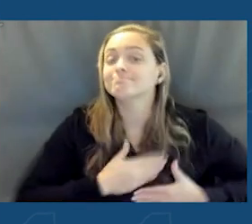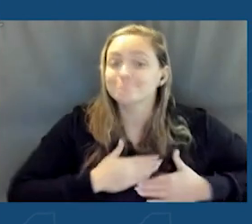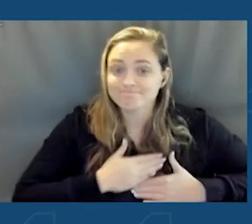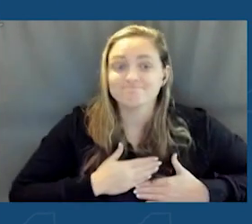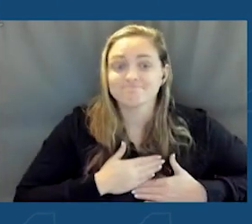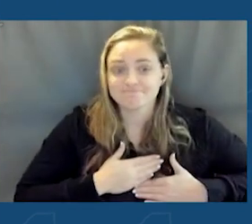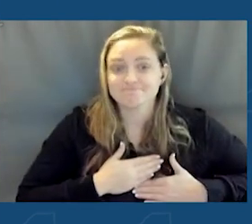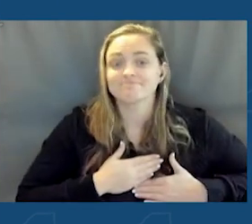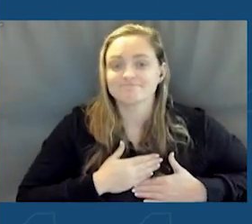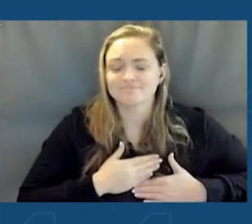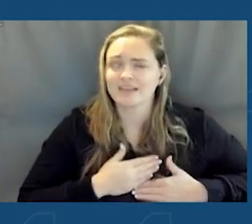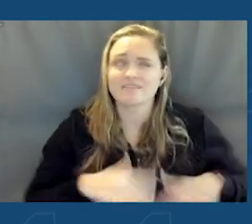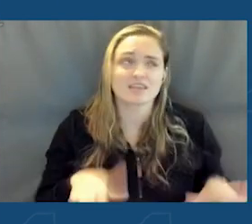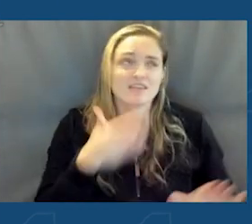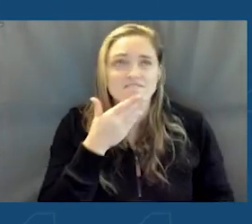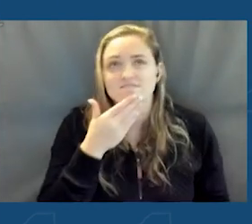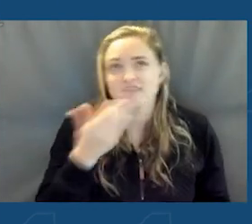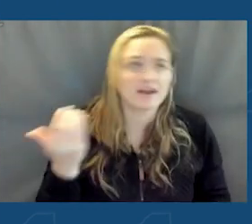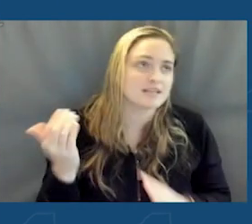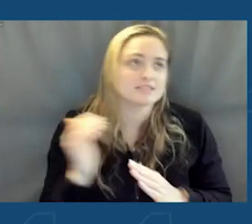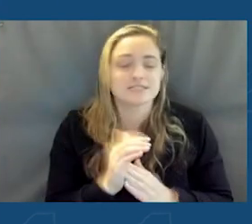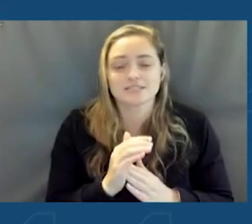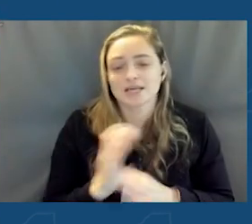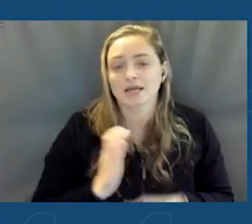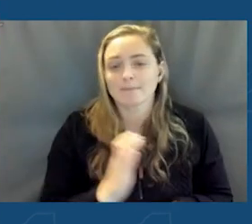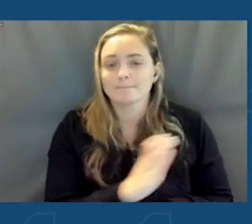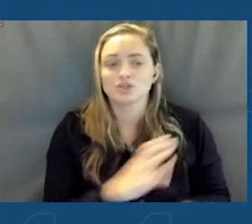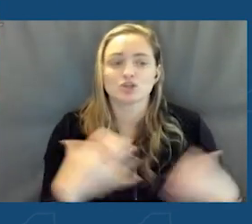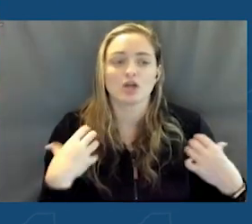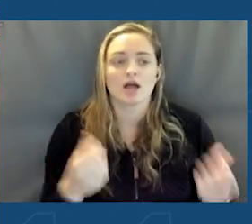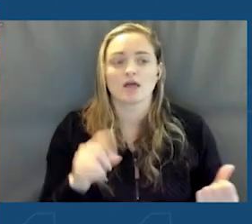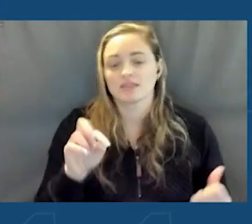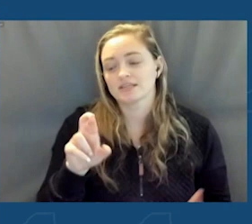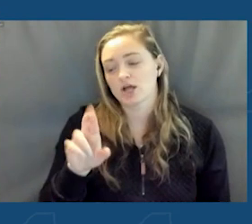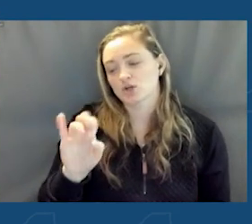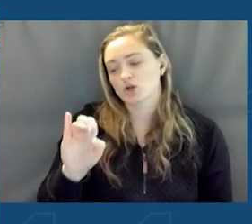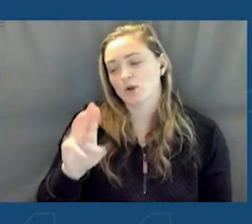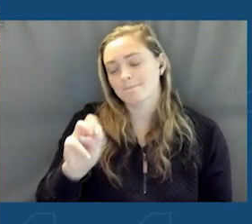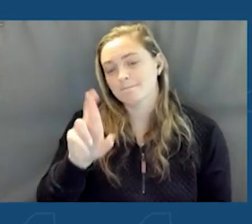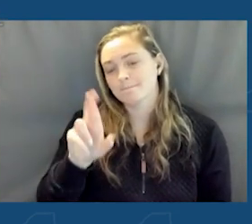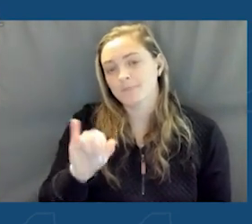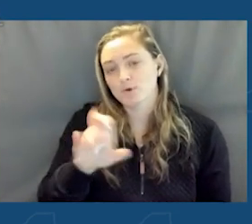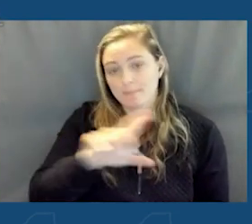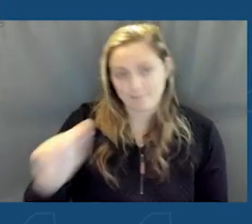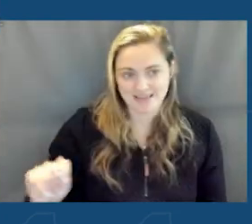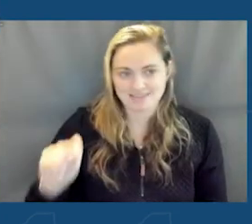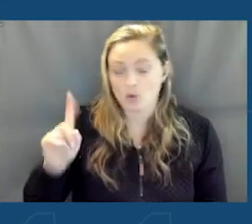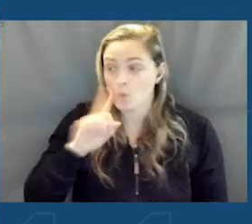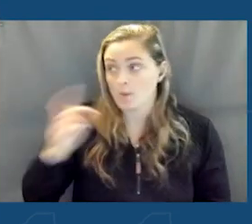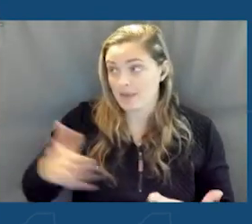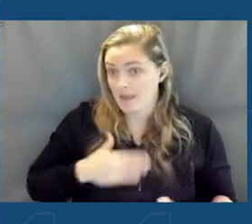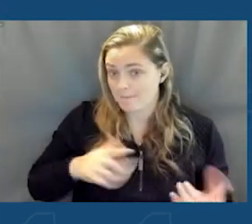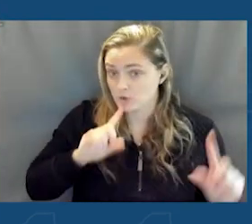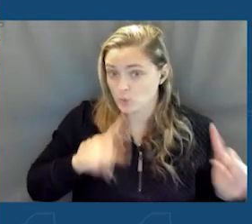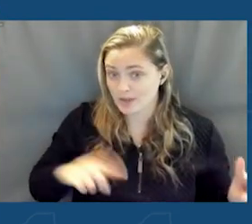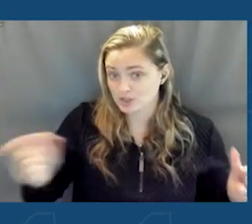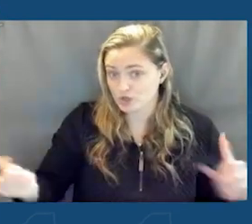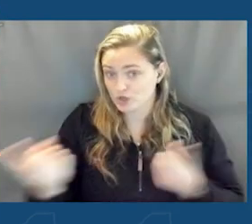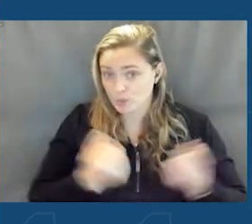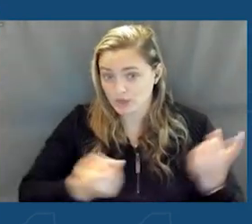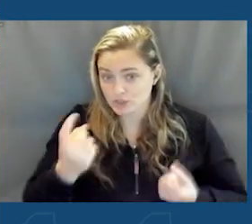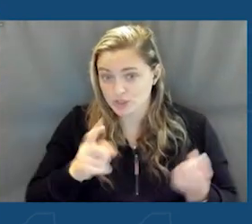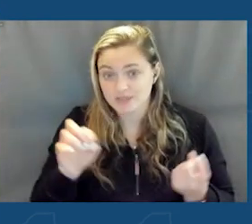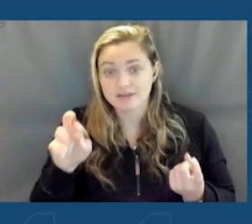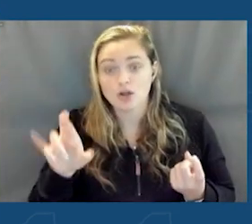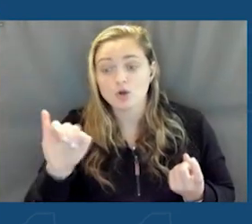the finest Commissioner of Health in our nation, Dr. Mary Bassett, on with us right now, who'll be happy to answer any of your questions. Dr. Bassett,